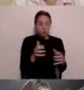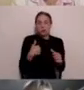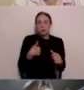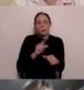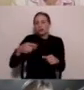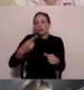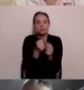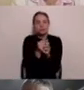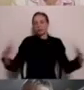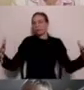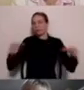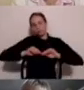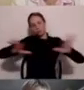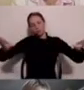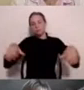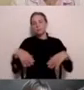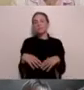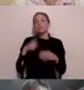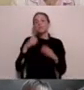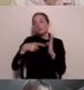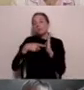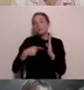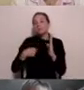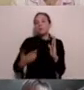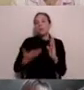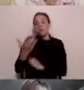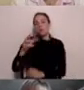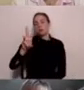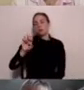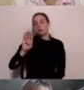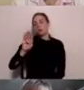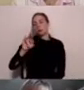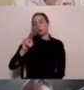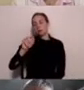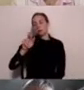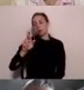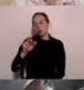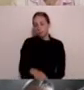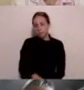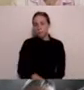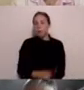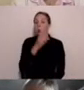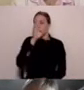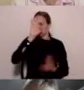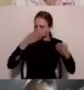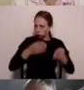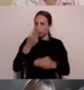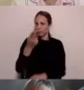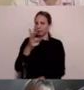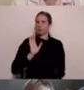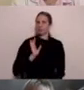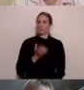example, we offered webinars, but we had one webinar that focused on Hands and Voices Hour